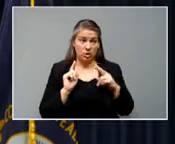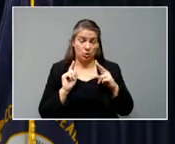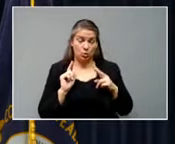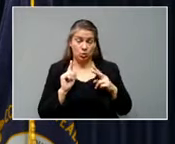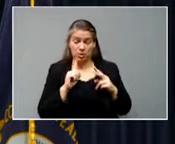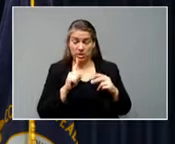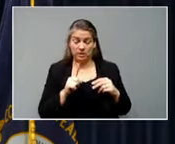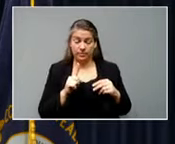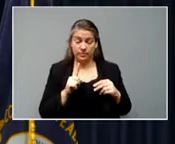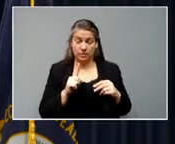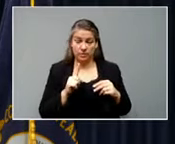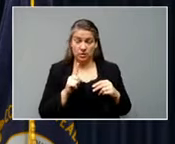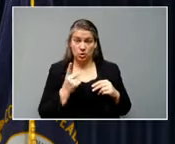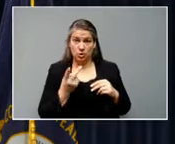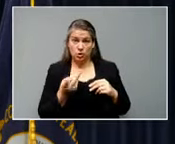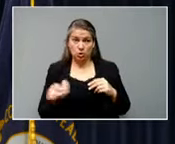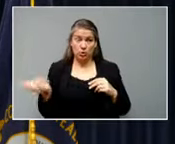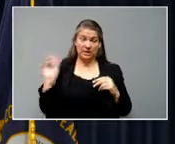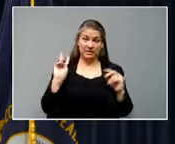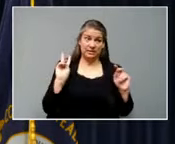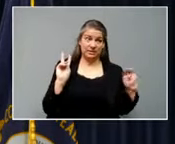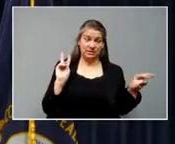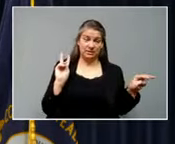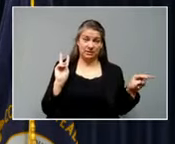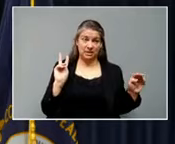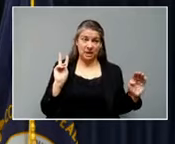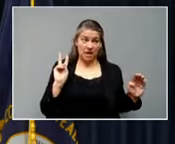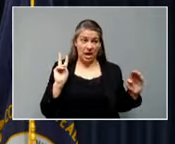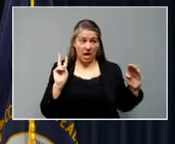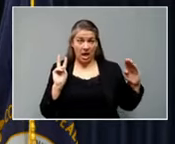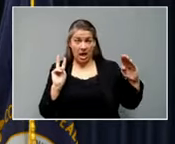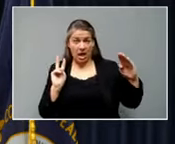the positivity rate. So from Saturday,